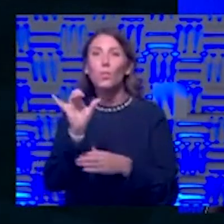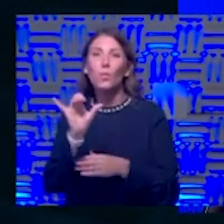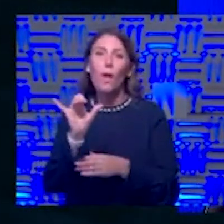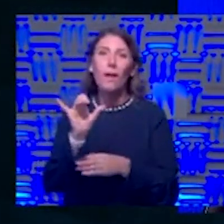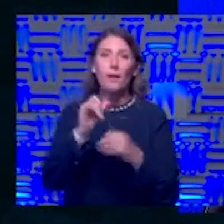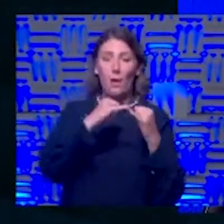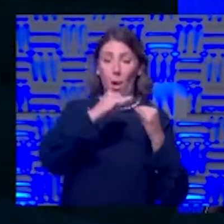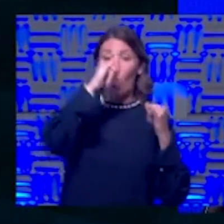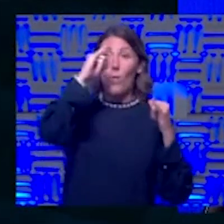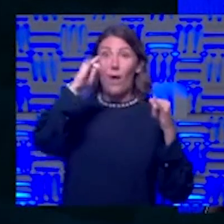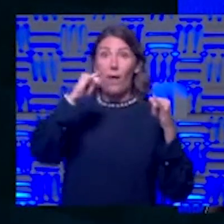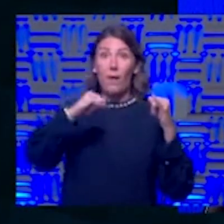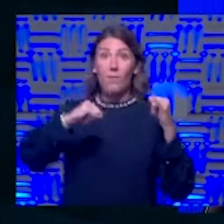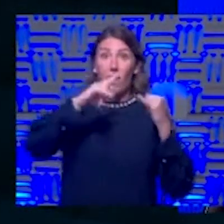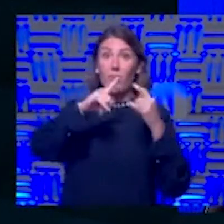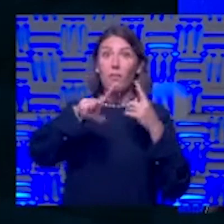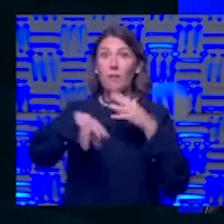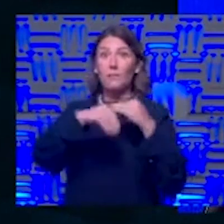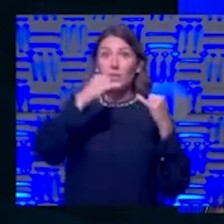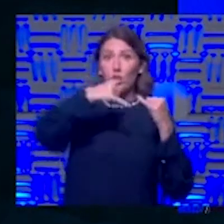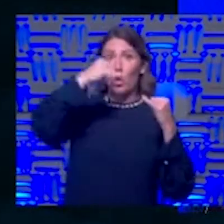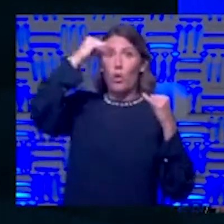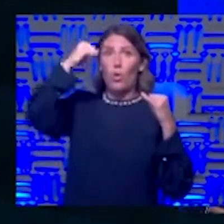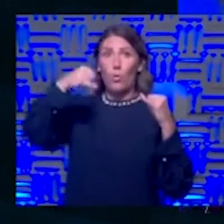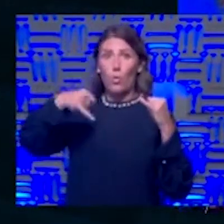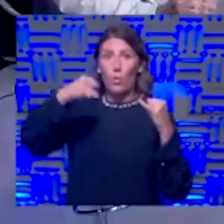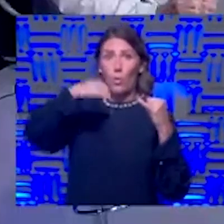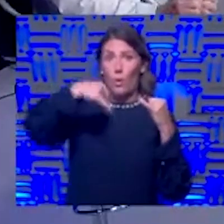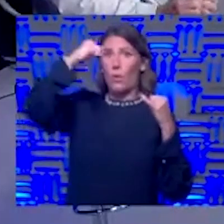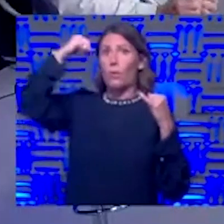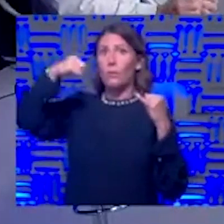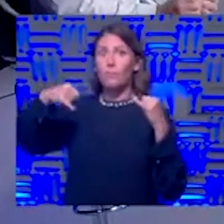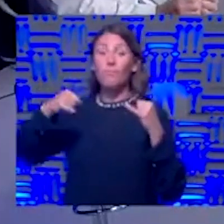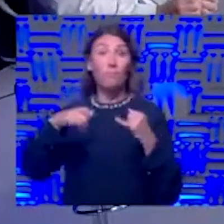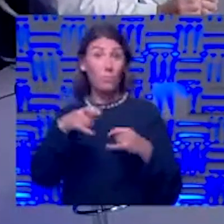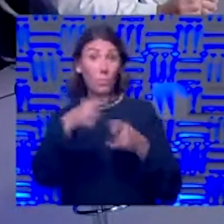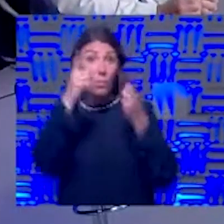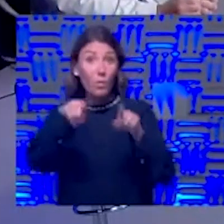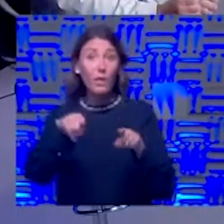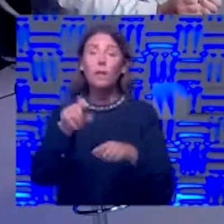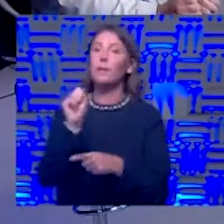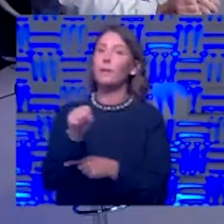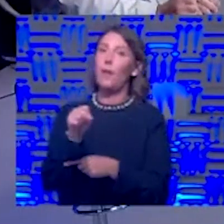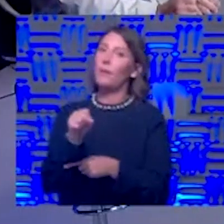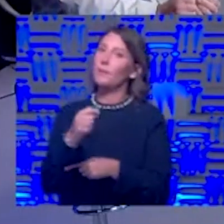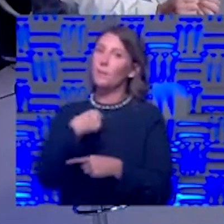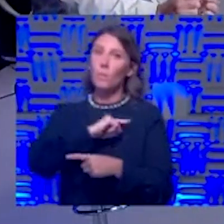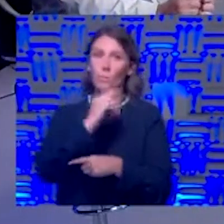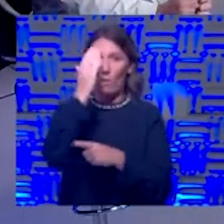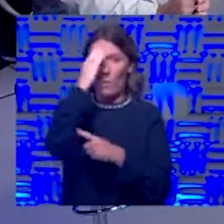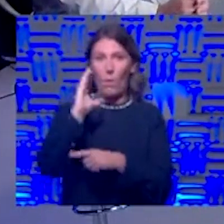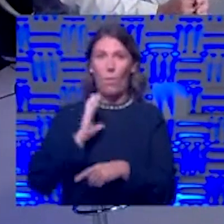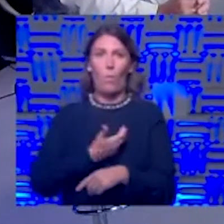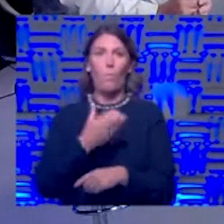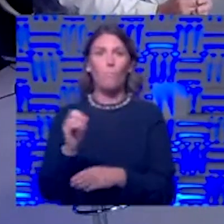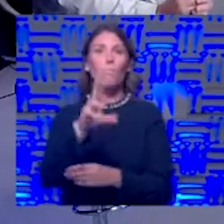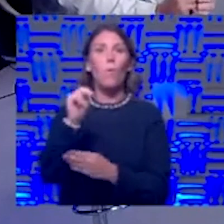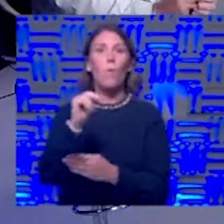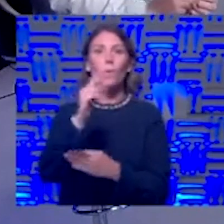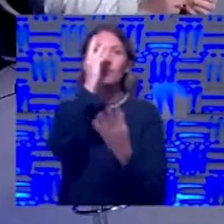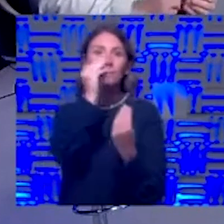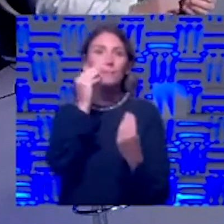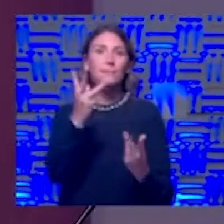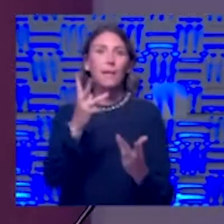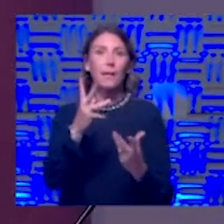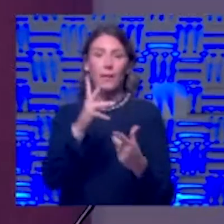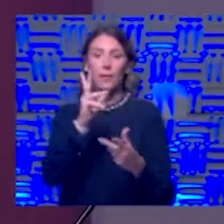waves. Yeah. You agree with that? Yeah, I think that's very true, right? We know in our own data, for example, that those that